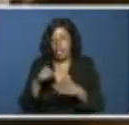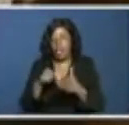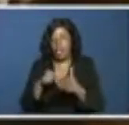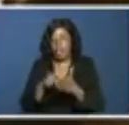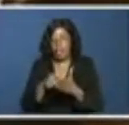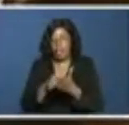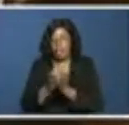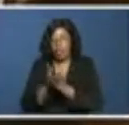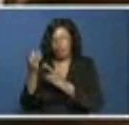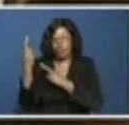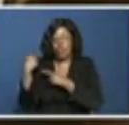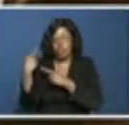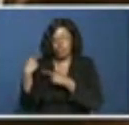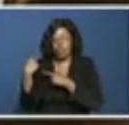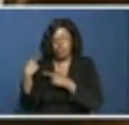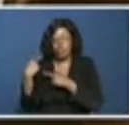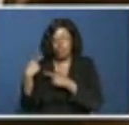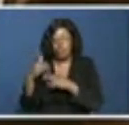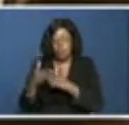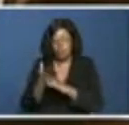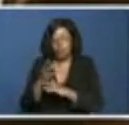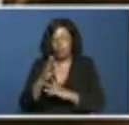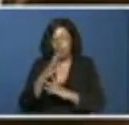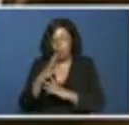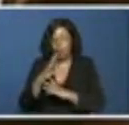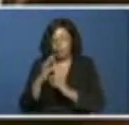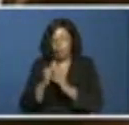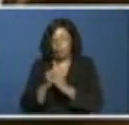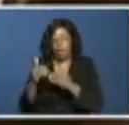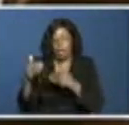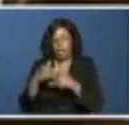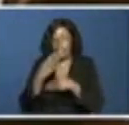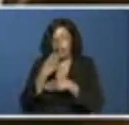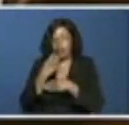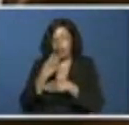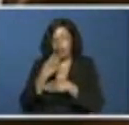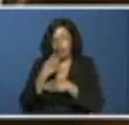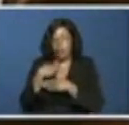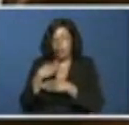patrol craft will be responsible for patrolling the waters adjacent to both Mangrove Key and South Andres.